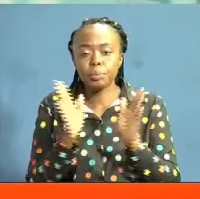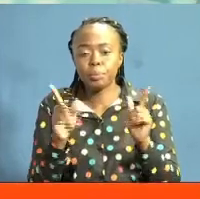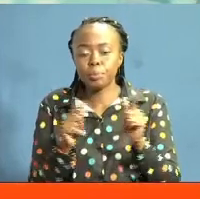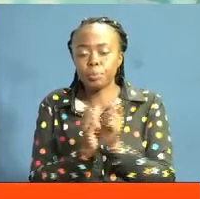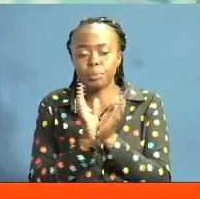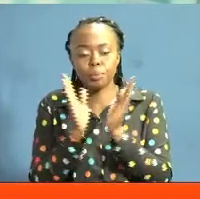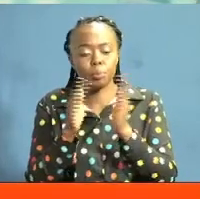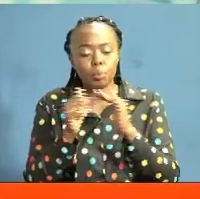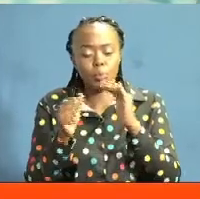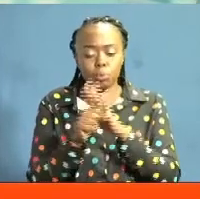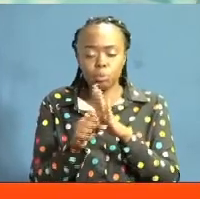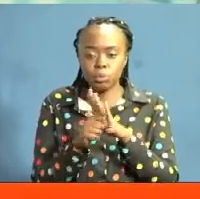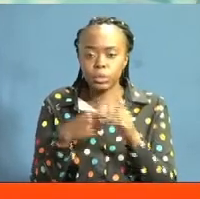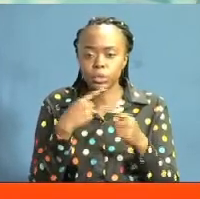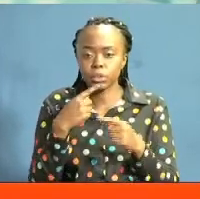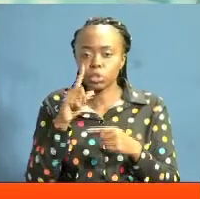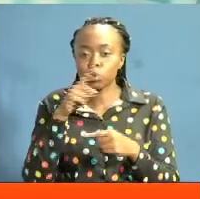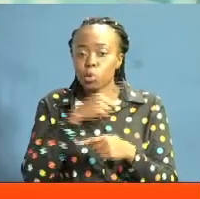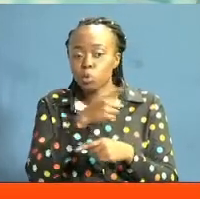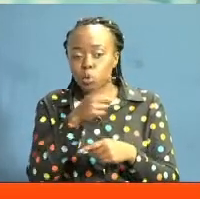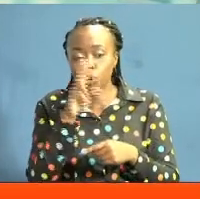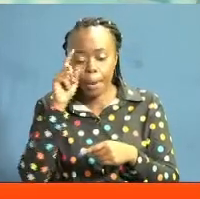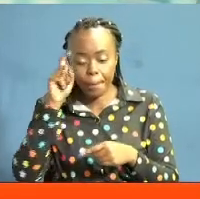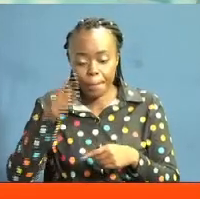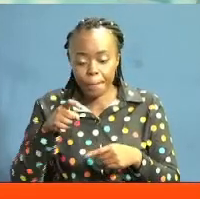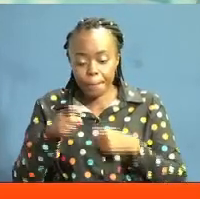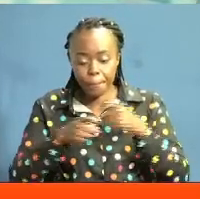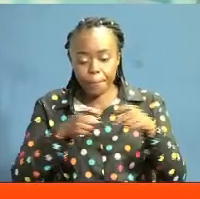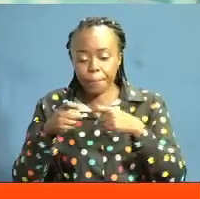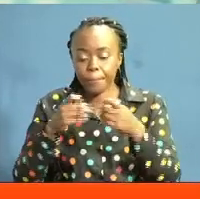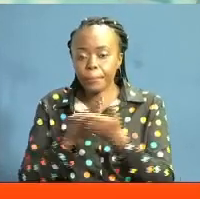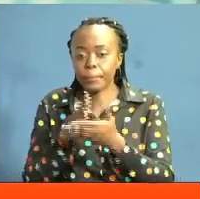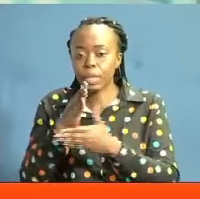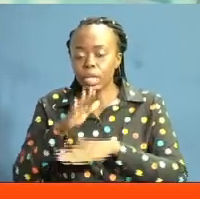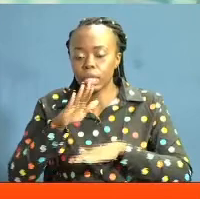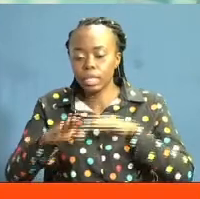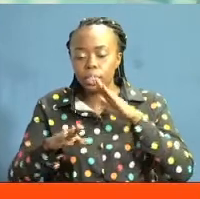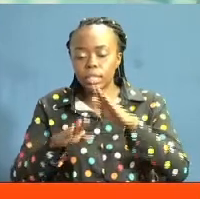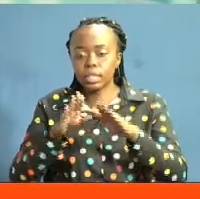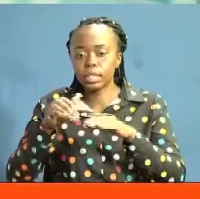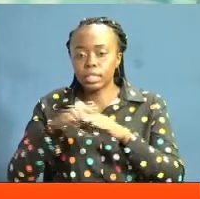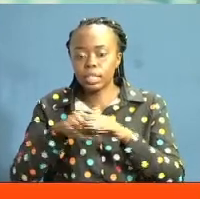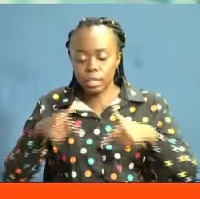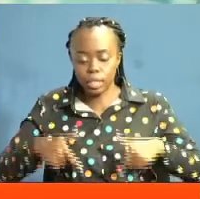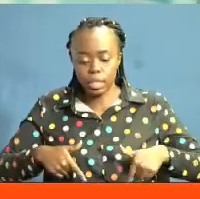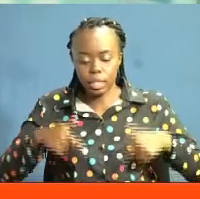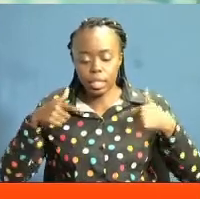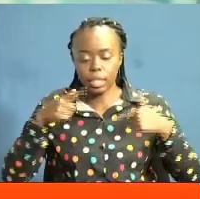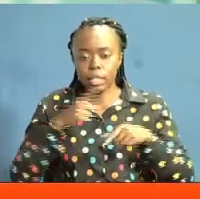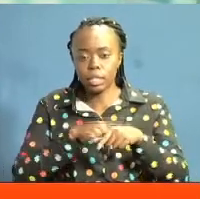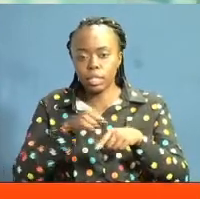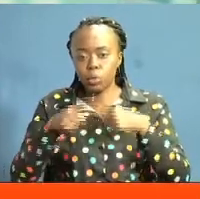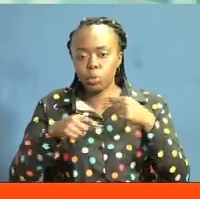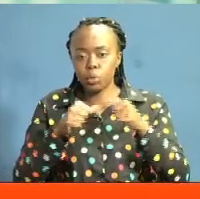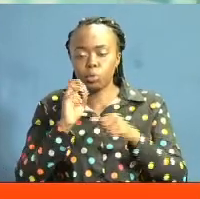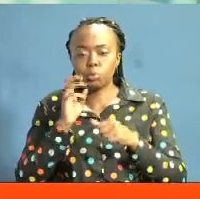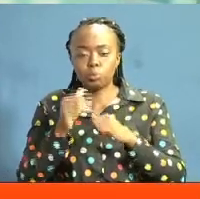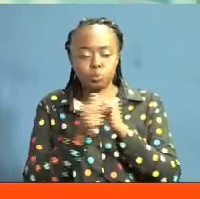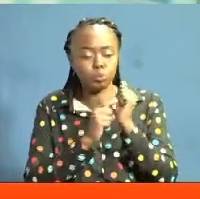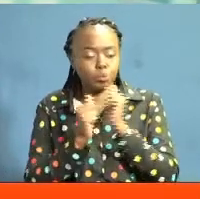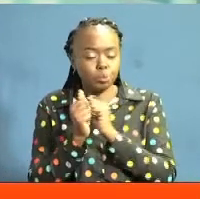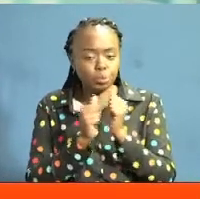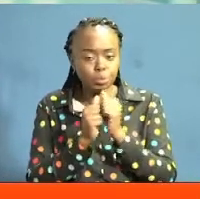more rejected. So you must choose the next step in life as you go through rejection with